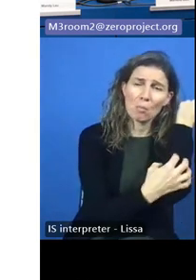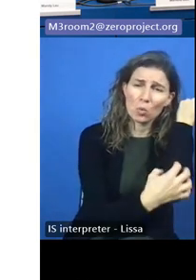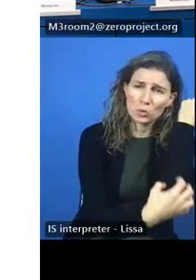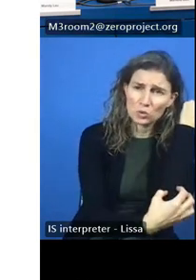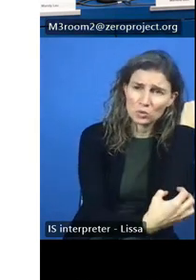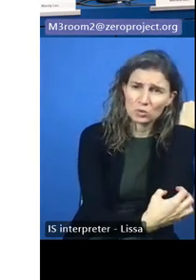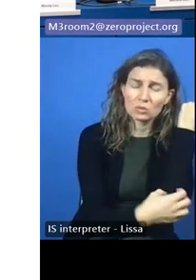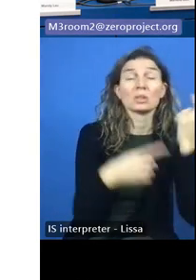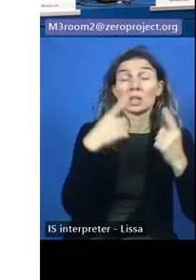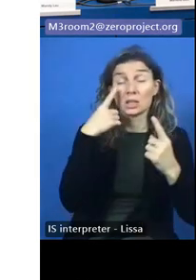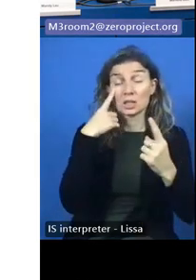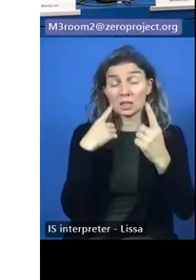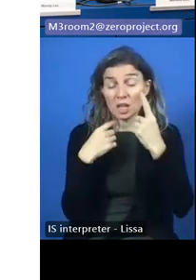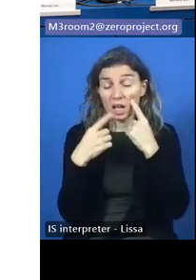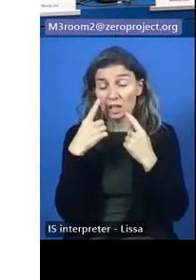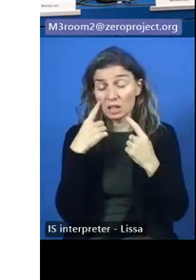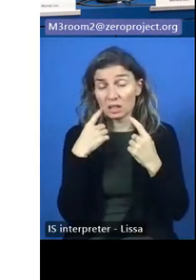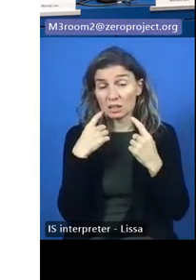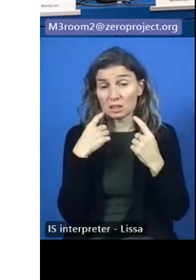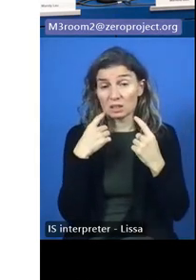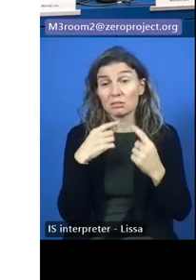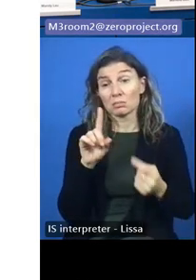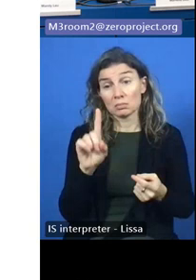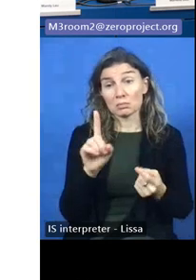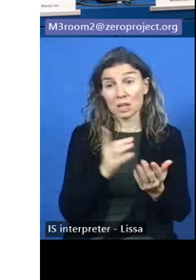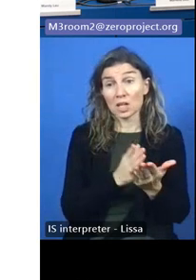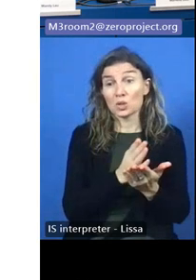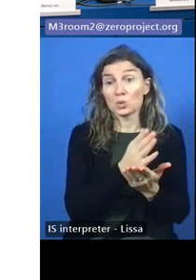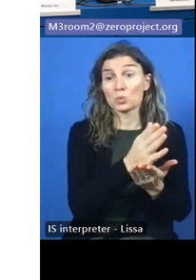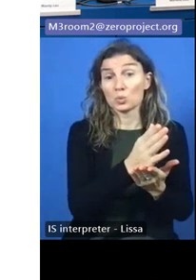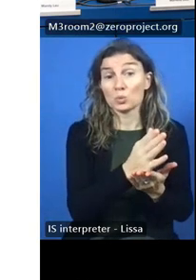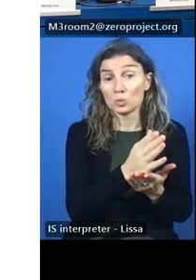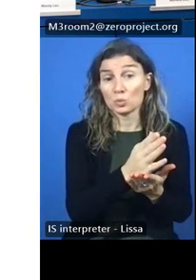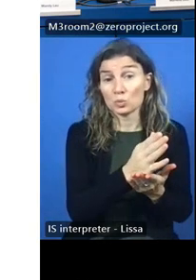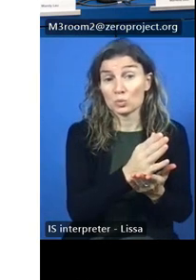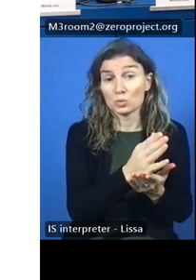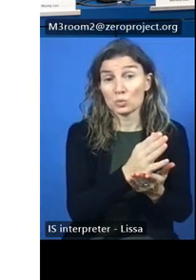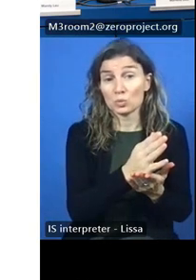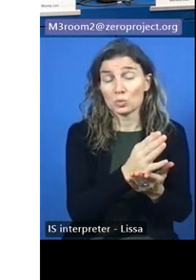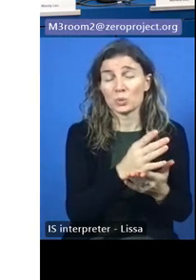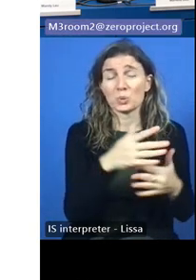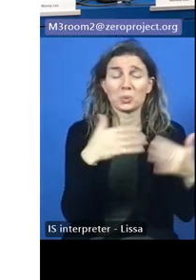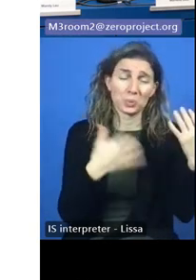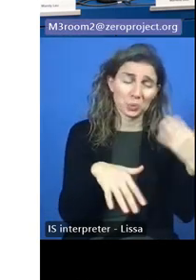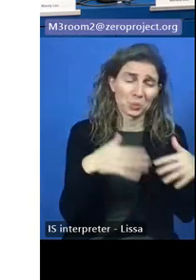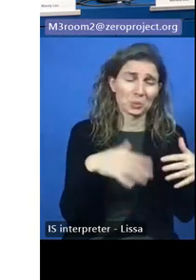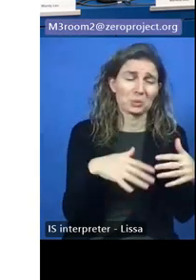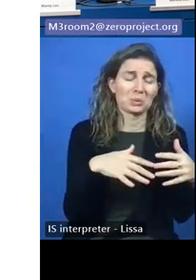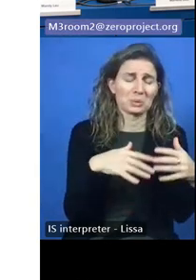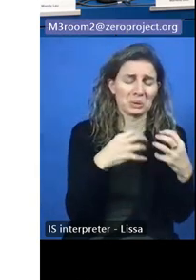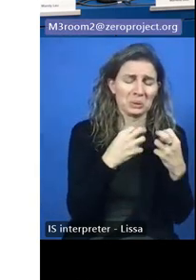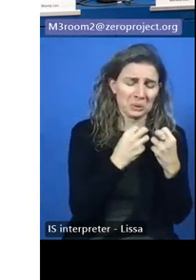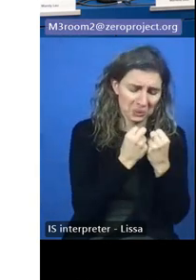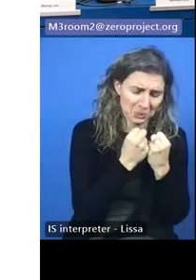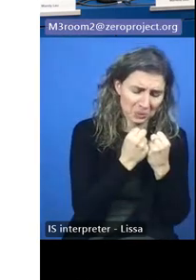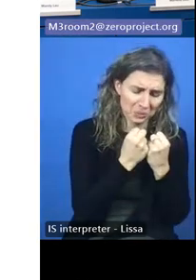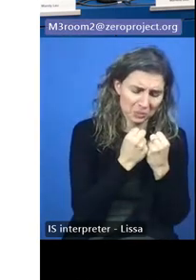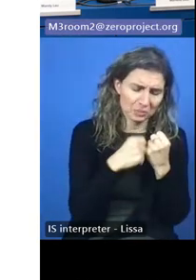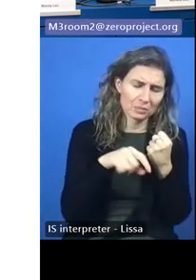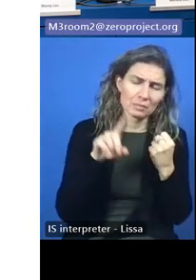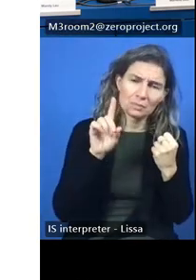true. Sweet because of how far I've come with this initiative. More than 6,000 marginalized women